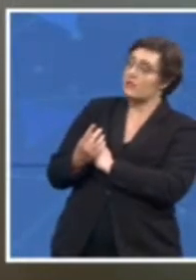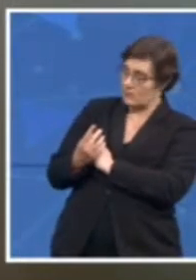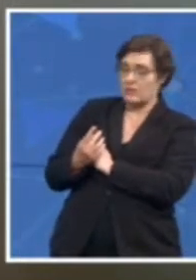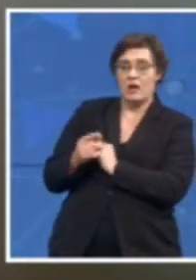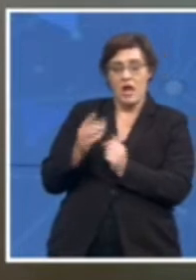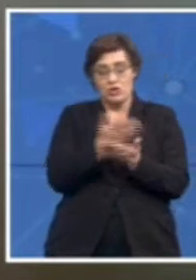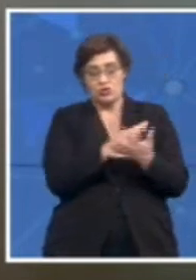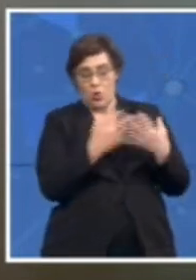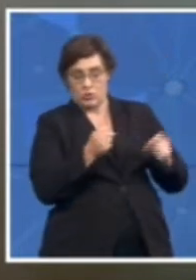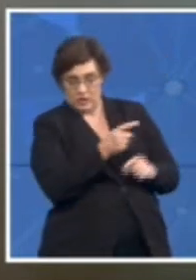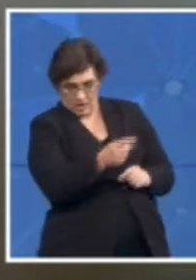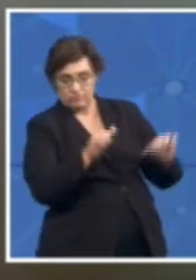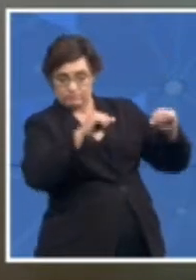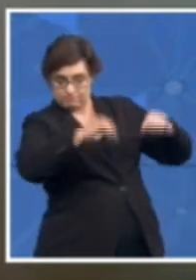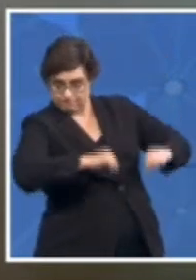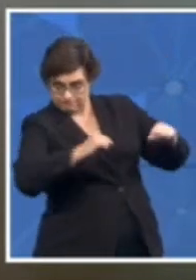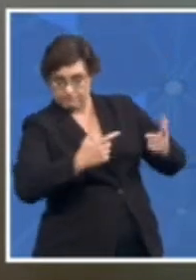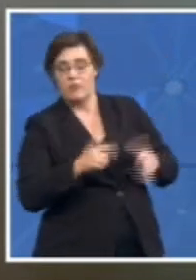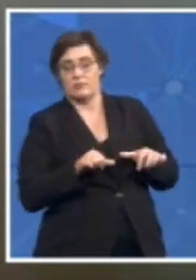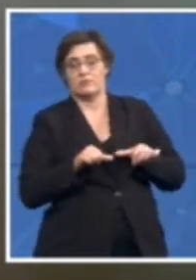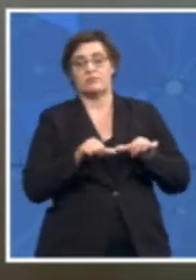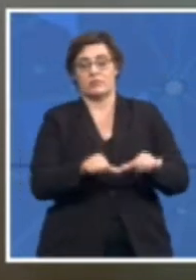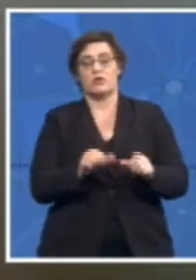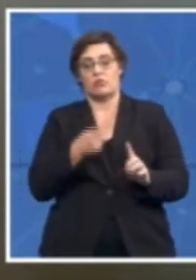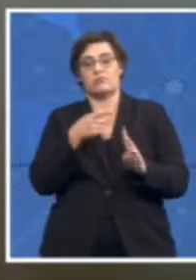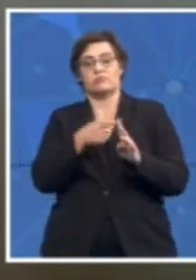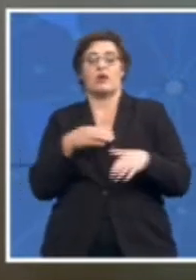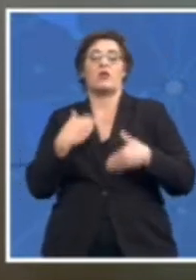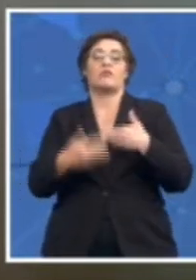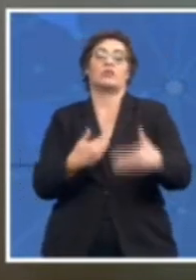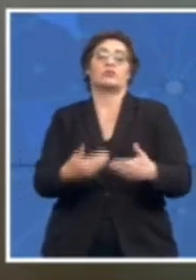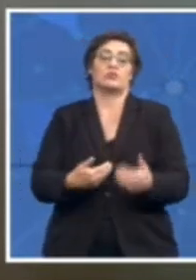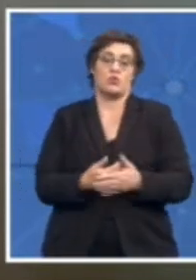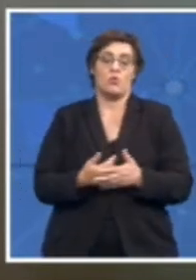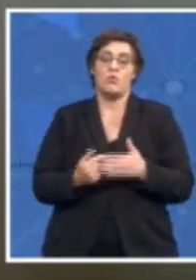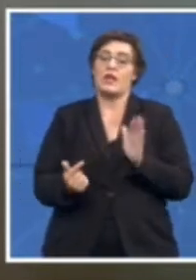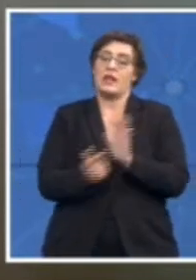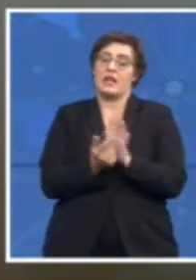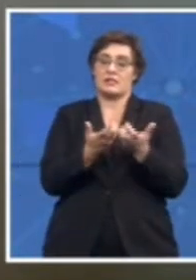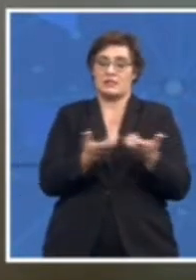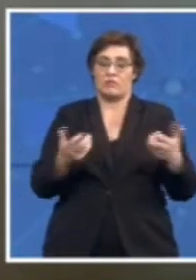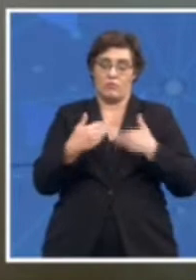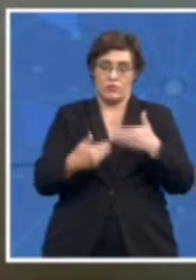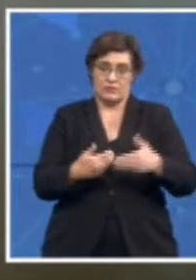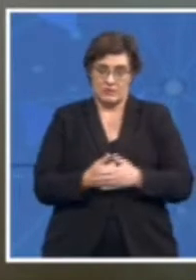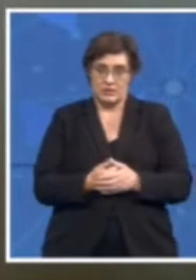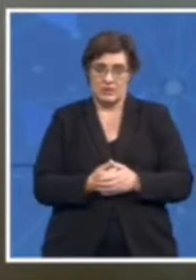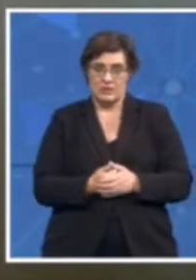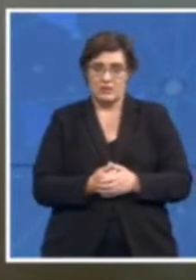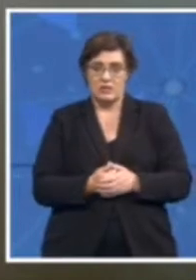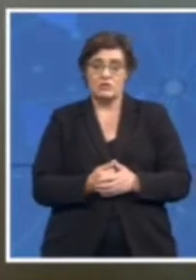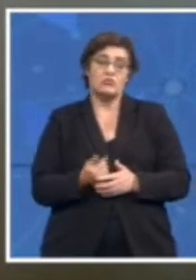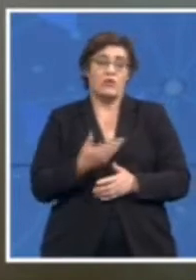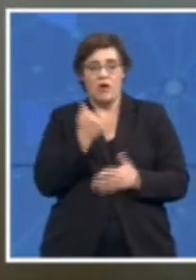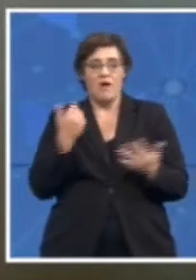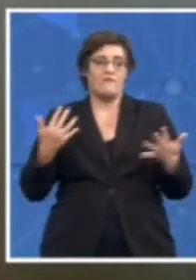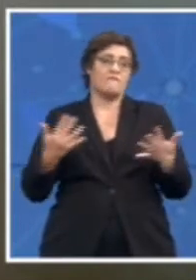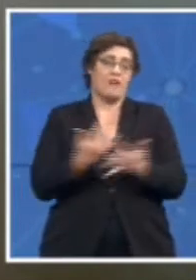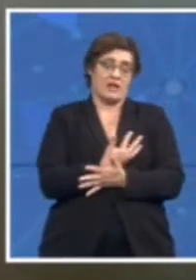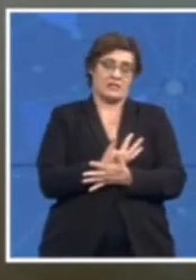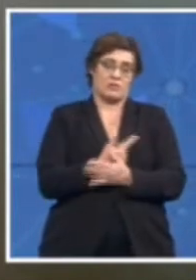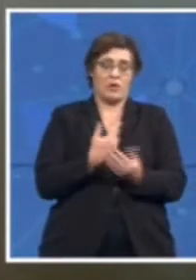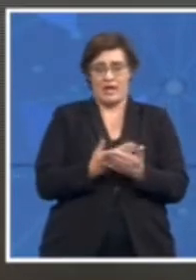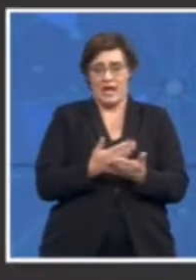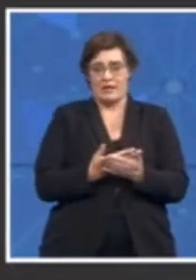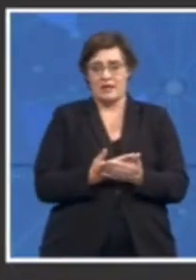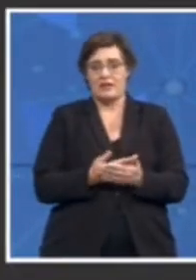enable us to move forward with the legal separation process as best we can, given the constraints of the external environment.